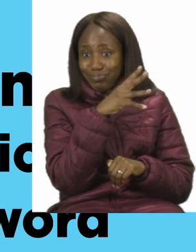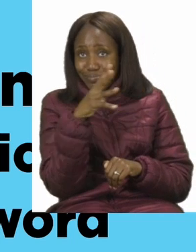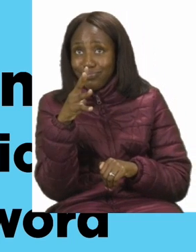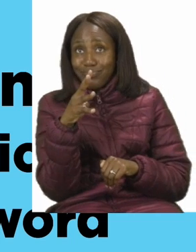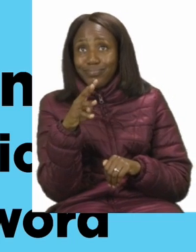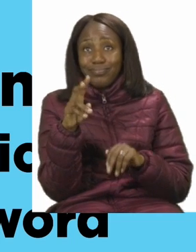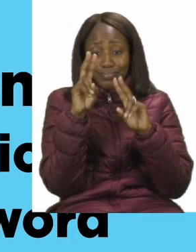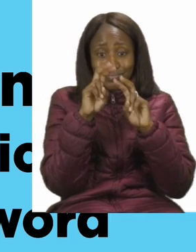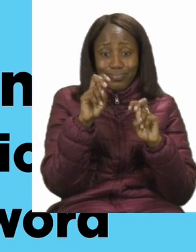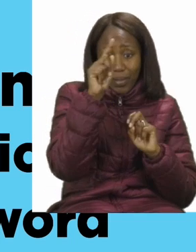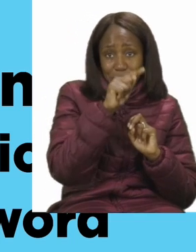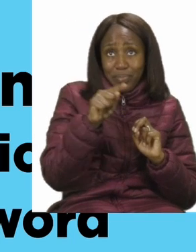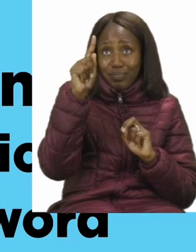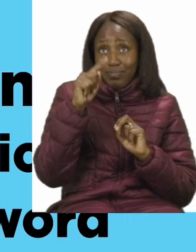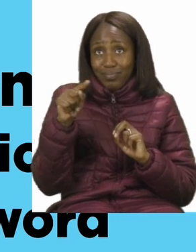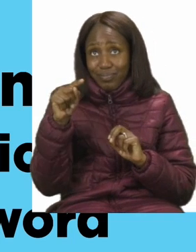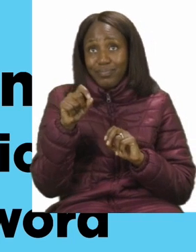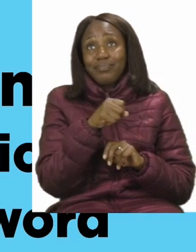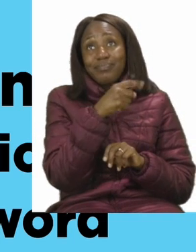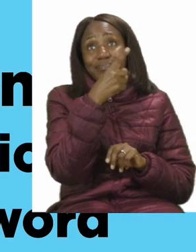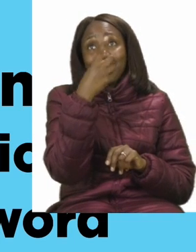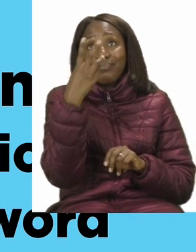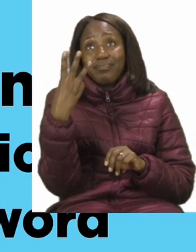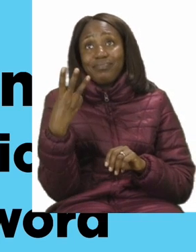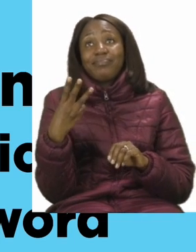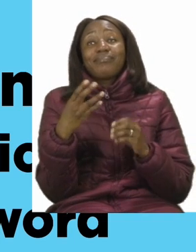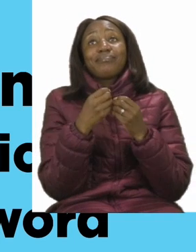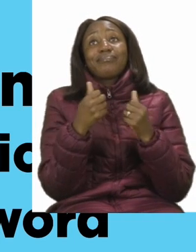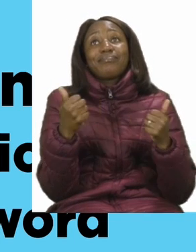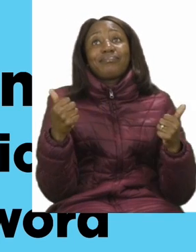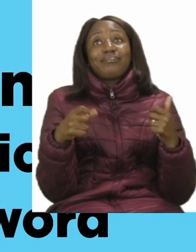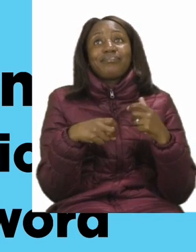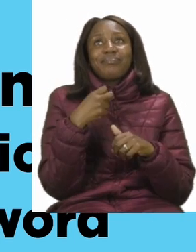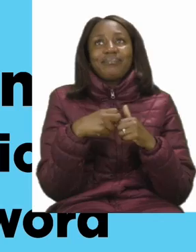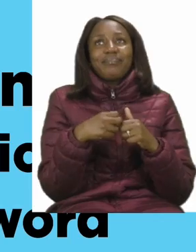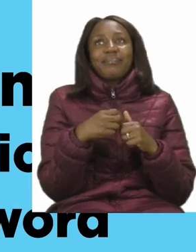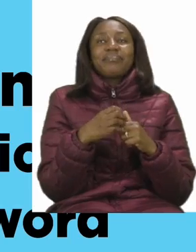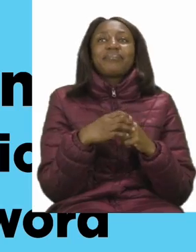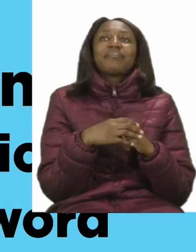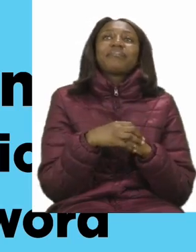puzzle and some problem solving.